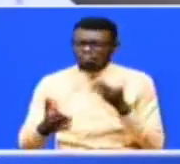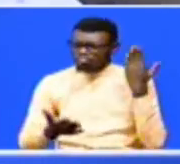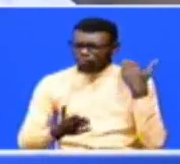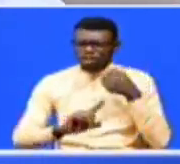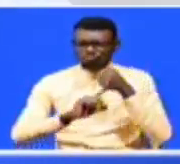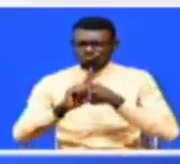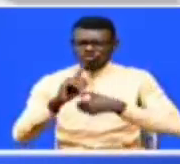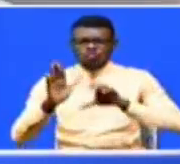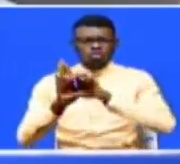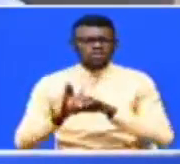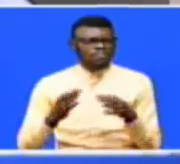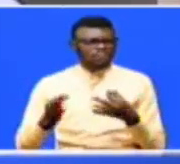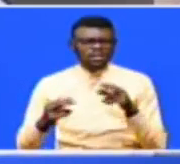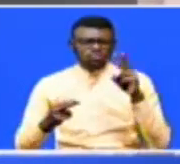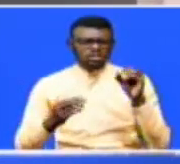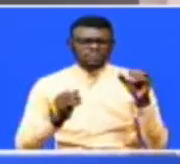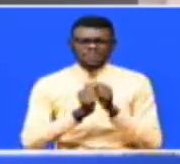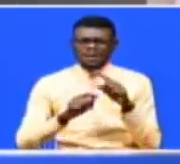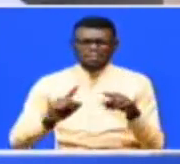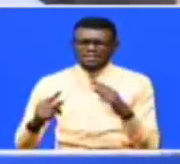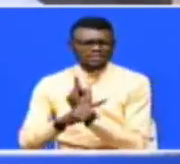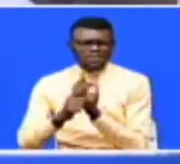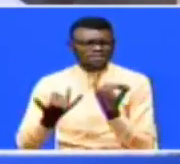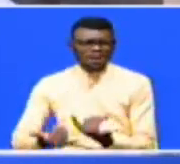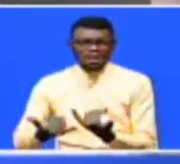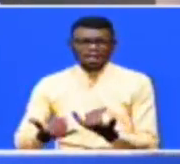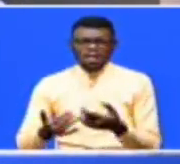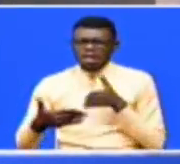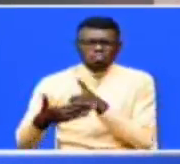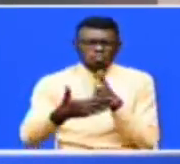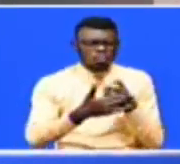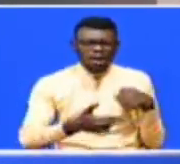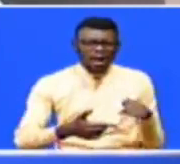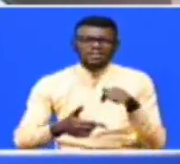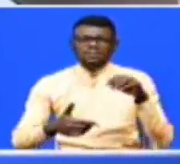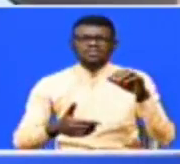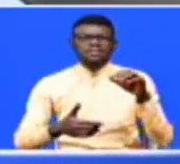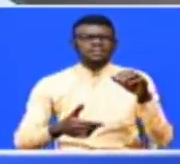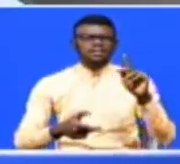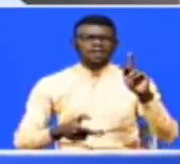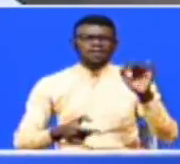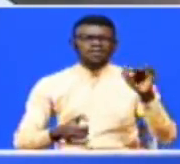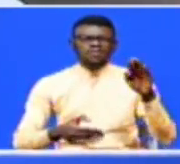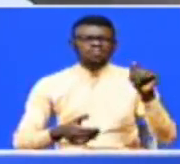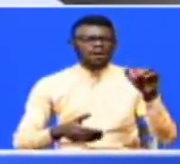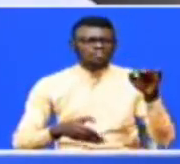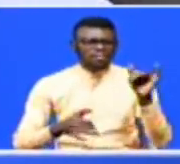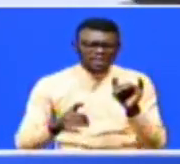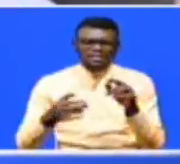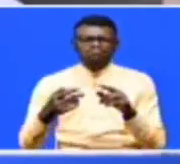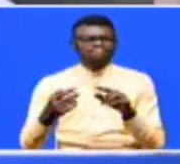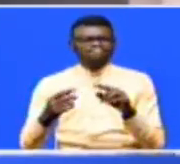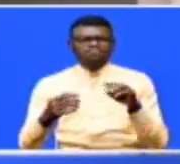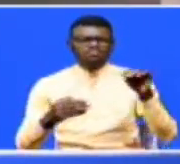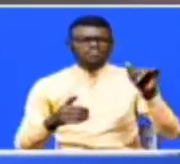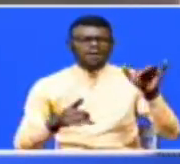for in the Constitution 2010. They have blocked us from going to Chwele, they have blocked us from going to Kibabi, Mayanja. But it's